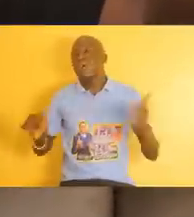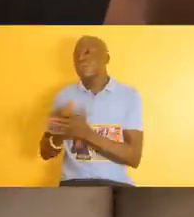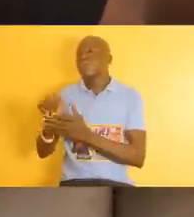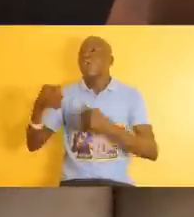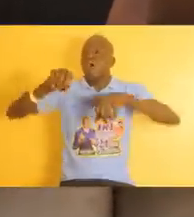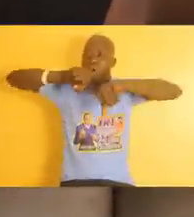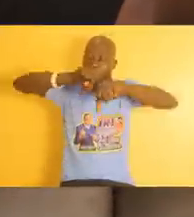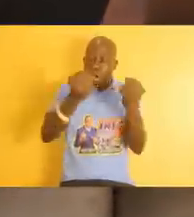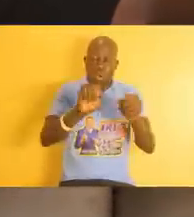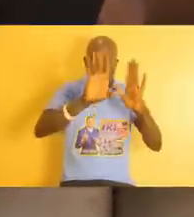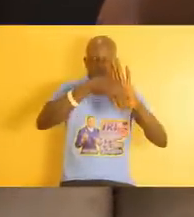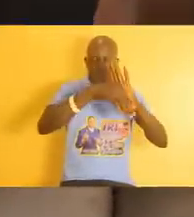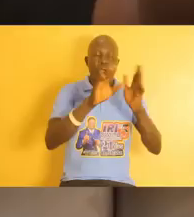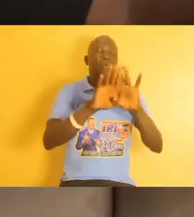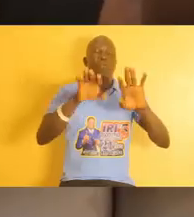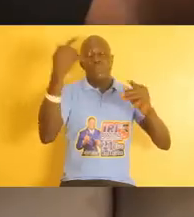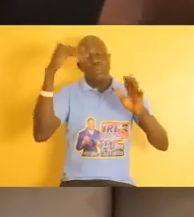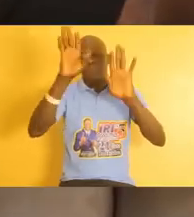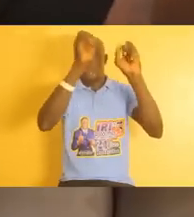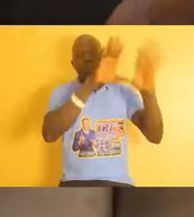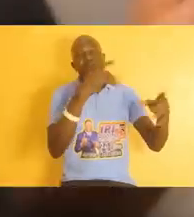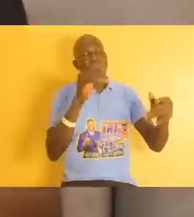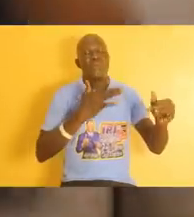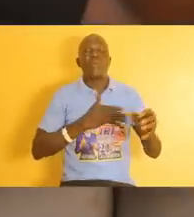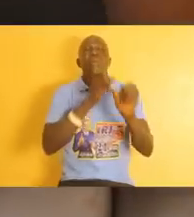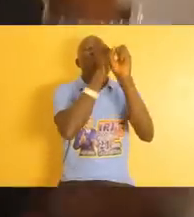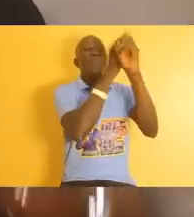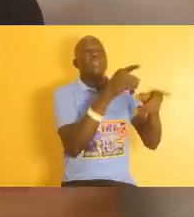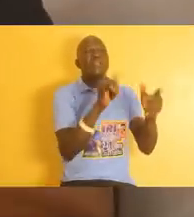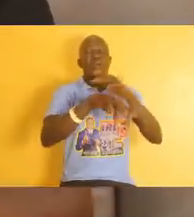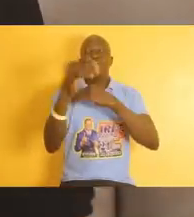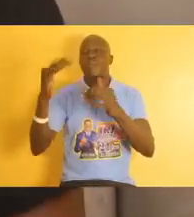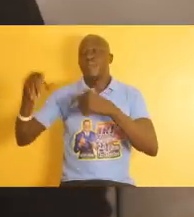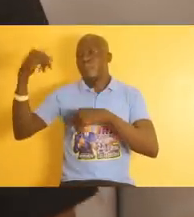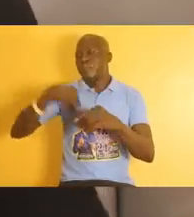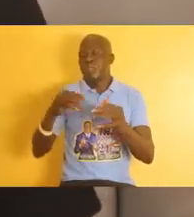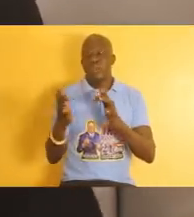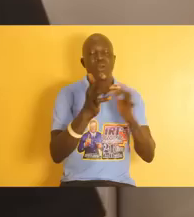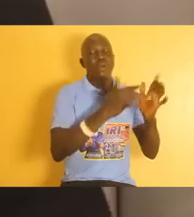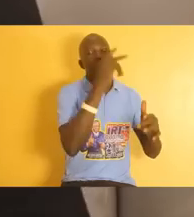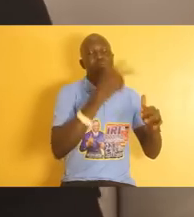e sile ko boko temi ra Olorun bless you for e sile ko boko fun mi o ya wa